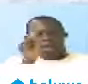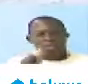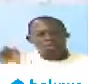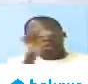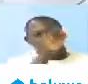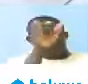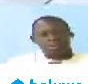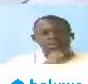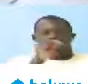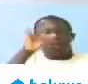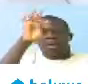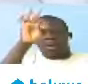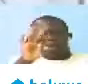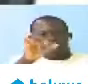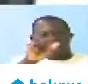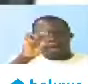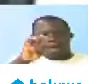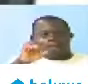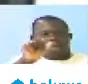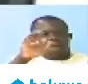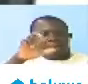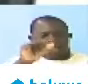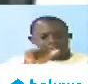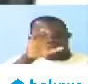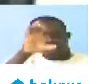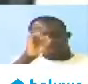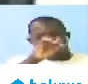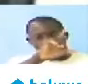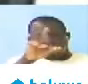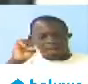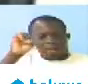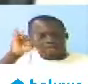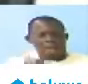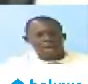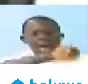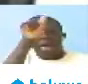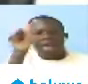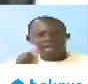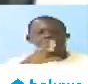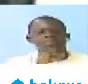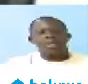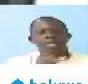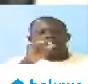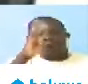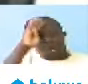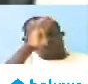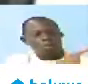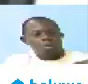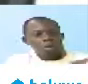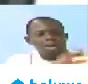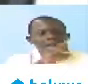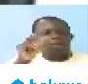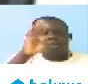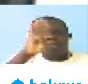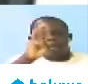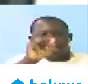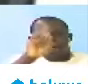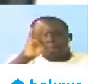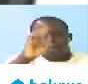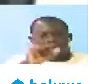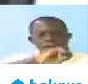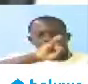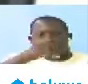Gafa Sirif Bajo. And Baba Job's younger brother called Sirif Bajo. Then we were Labanda Lukato. We were the people who lasted at